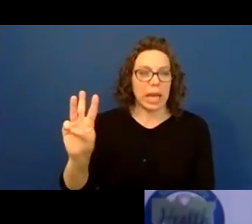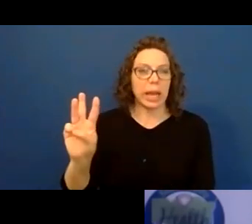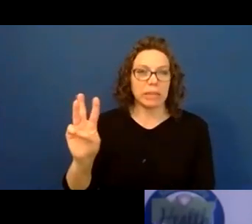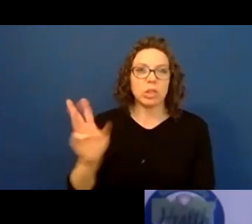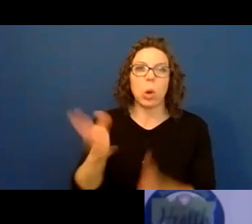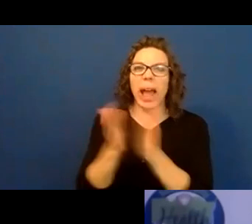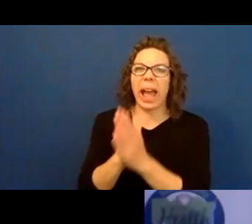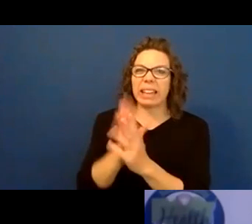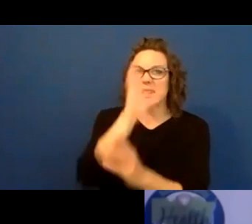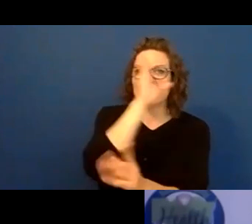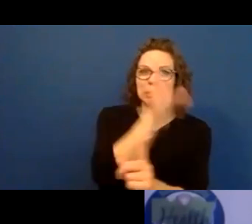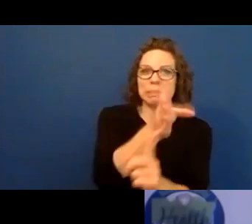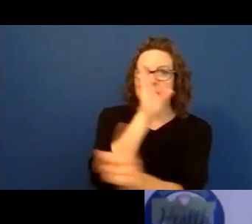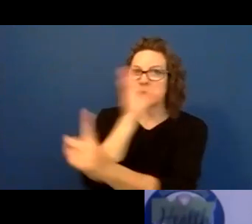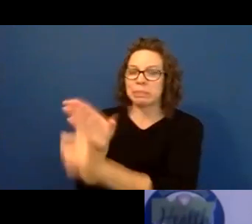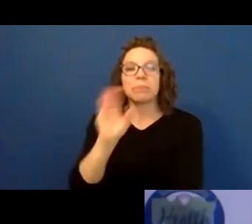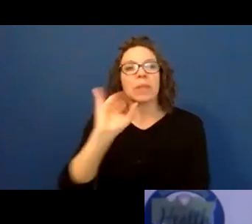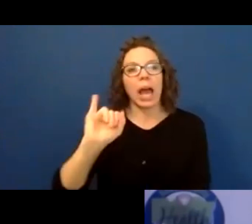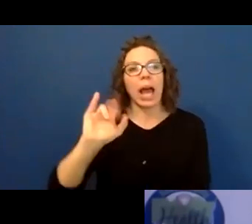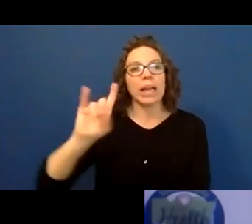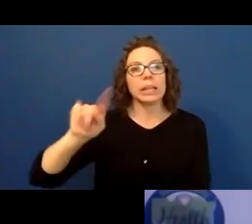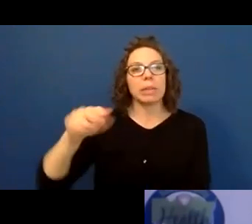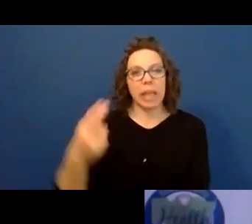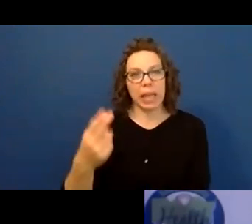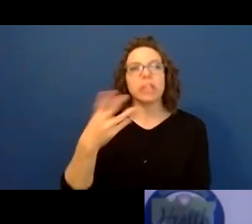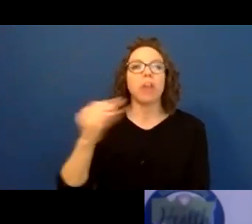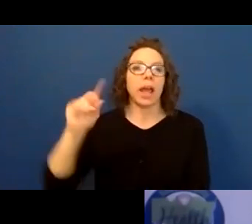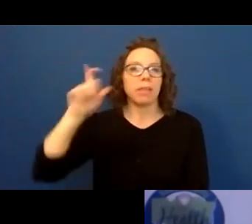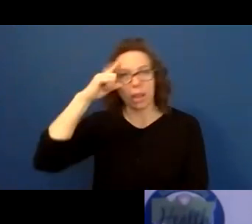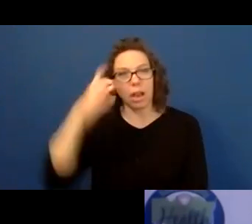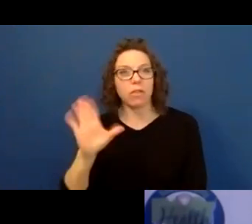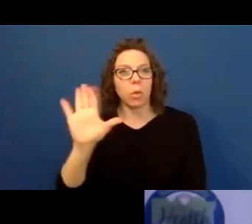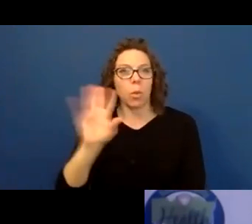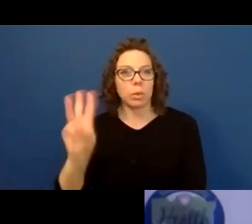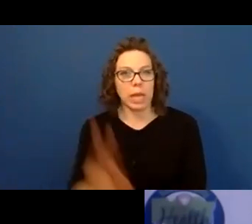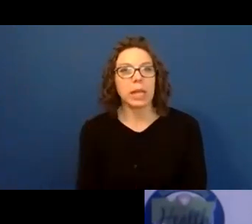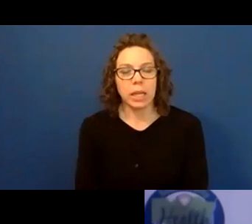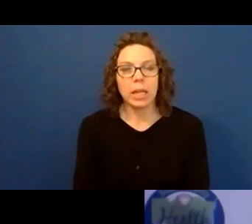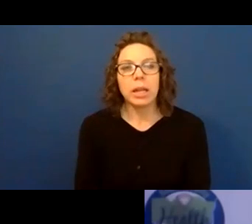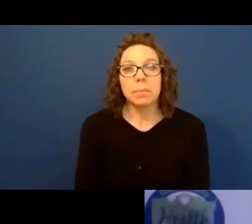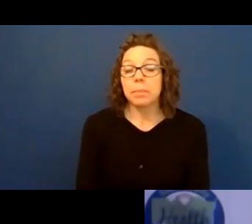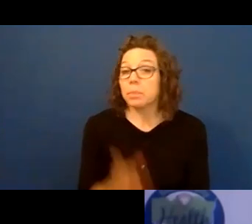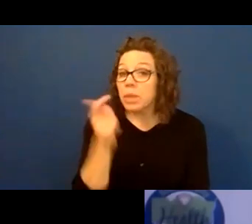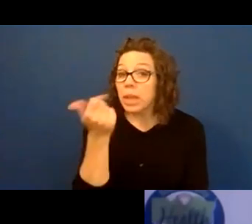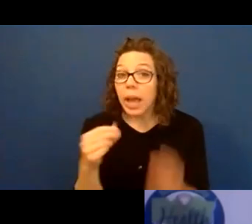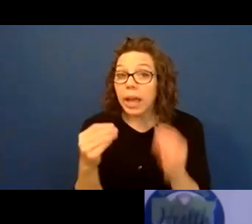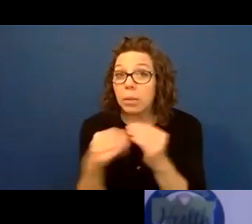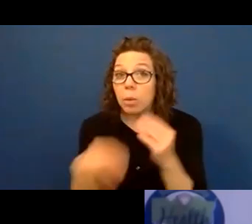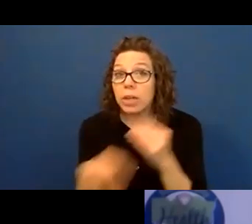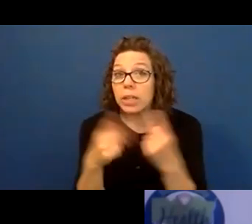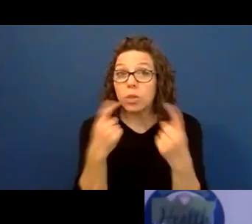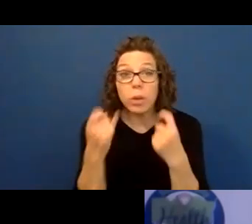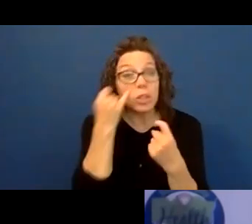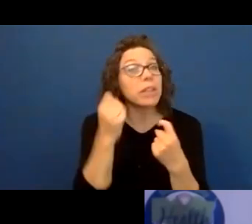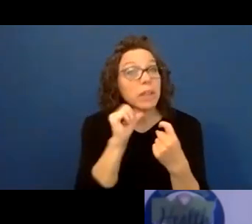available on there. It is their data that is shared through there. I'll give another second for any additional questions. If not, we'll be able